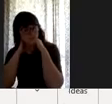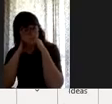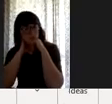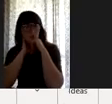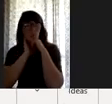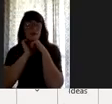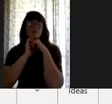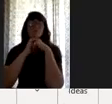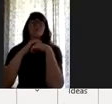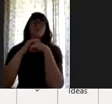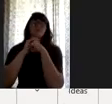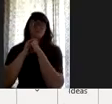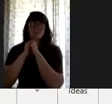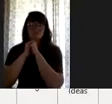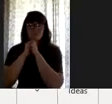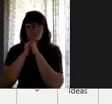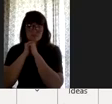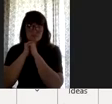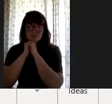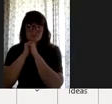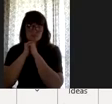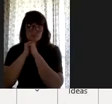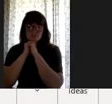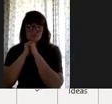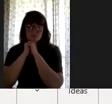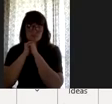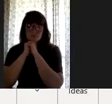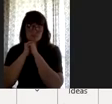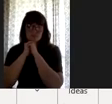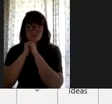glorification. Right. So then you see that the words underneath it